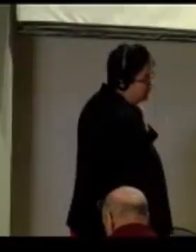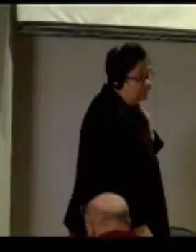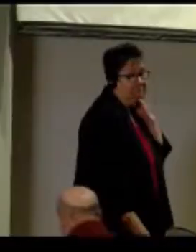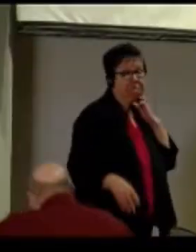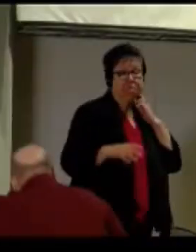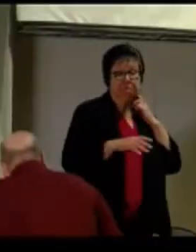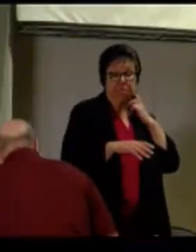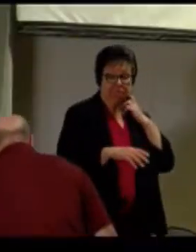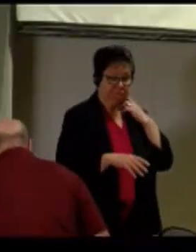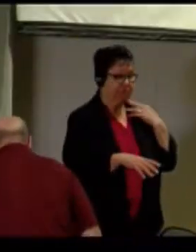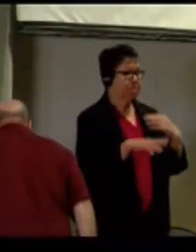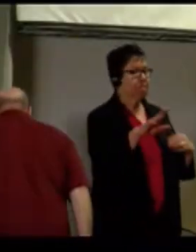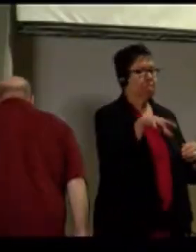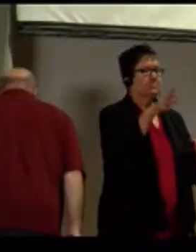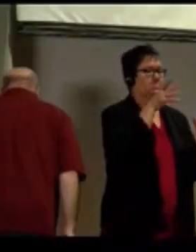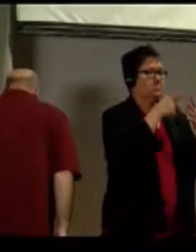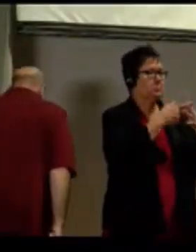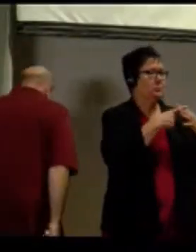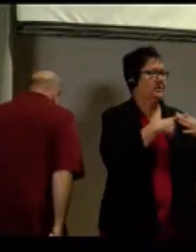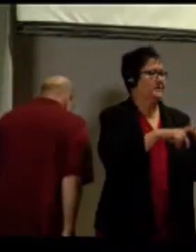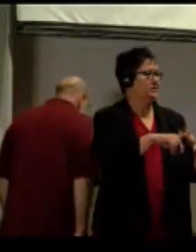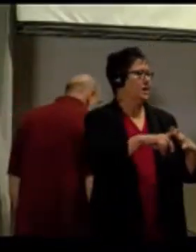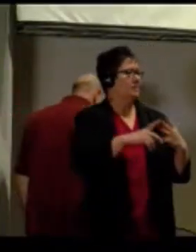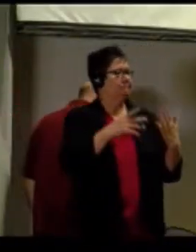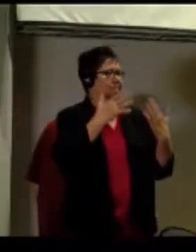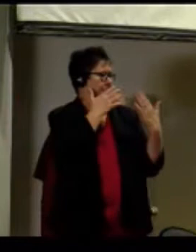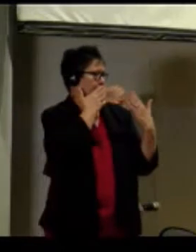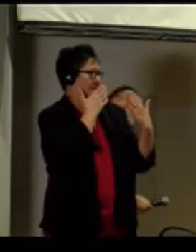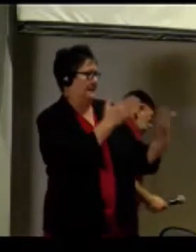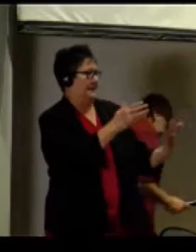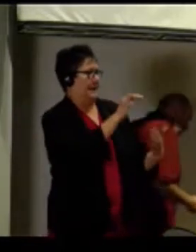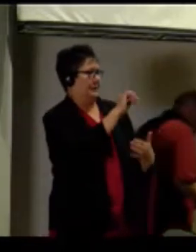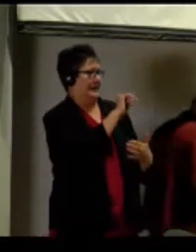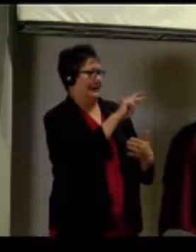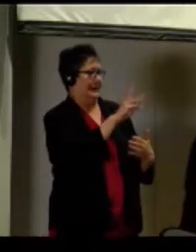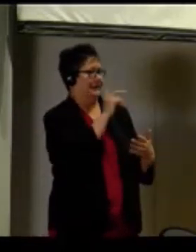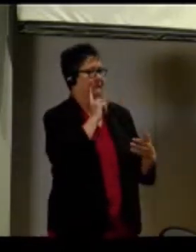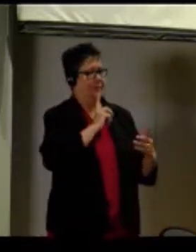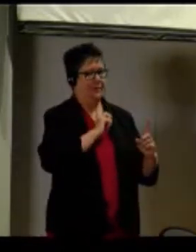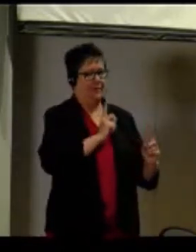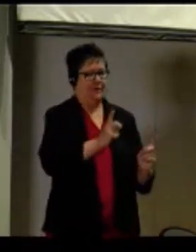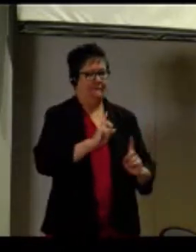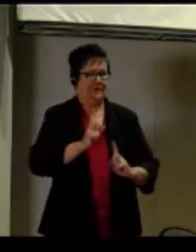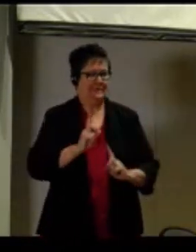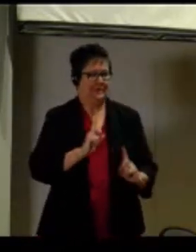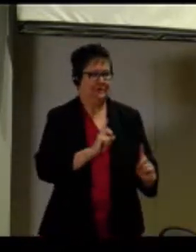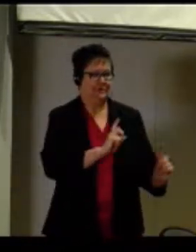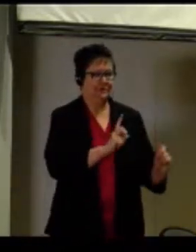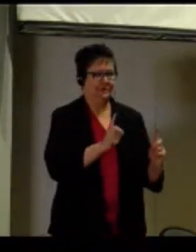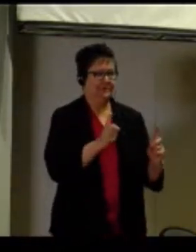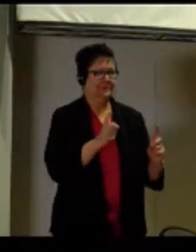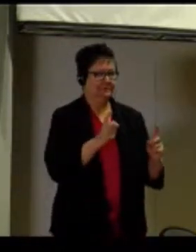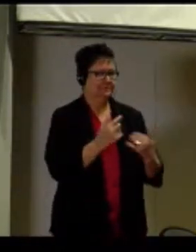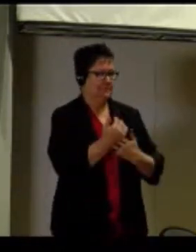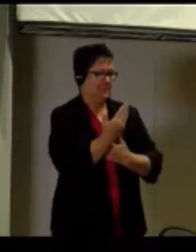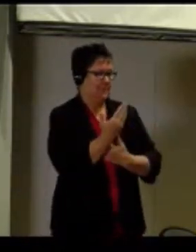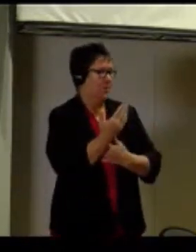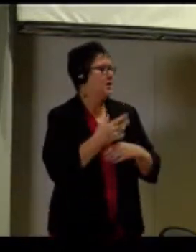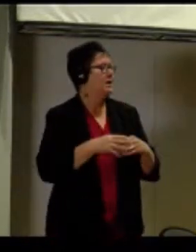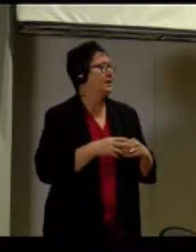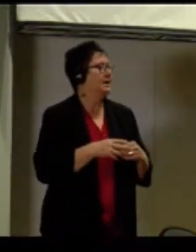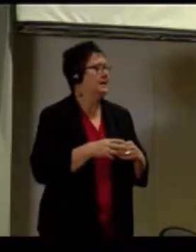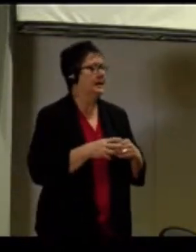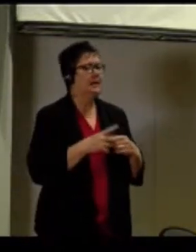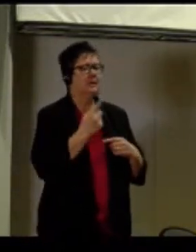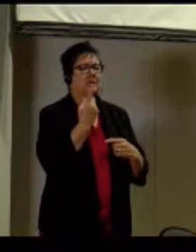All right, let's go ahead and get started with this session, and thank you, Ian, for your conversation this morning. One of the things that Ian pointed